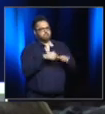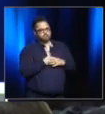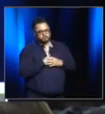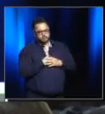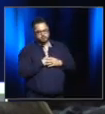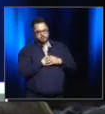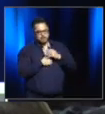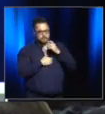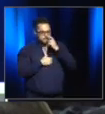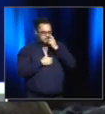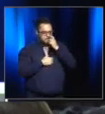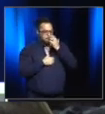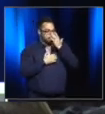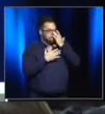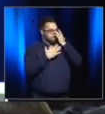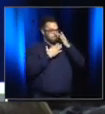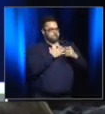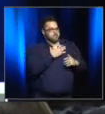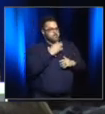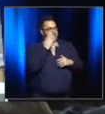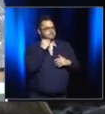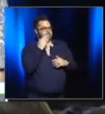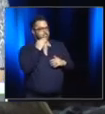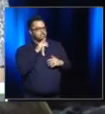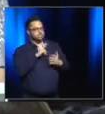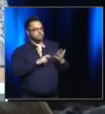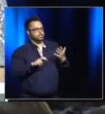So my personal journey